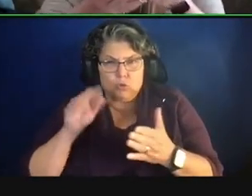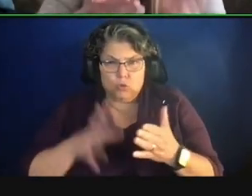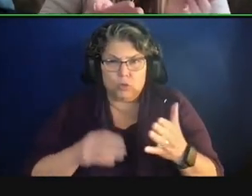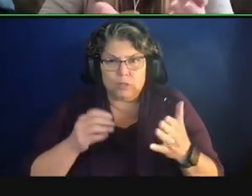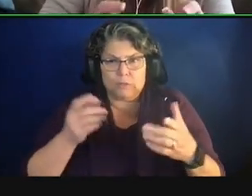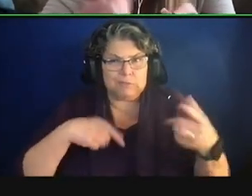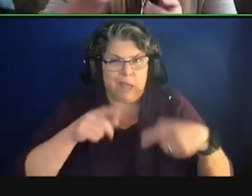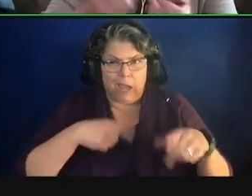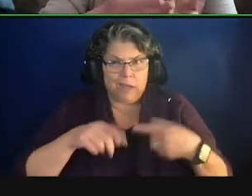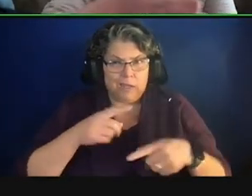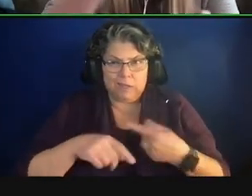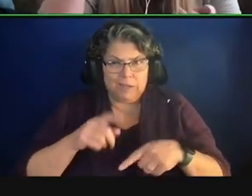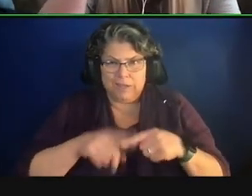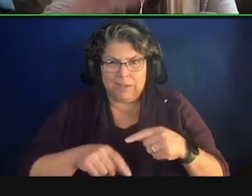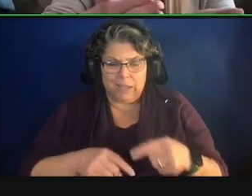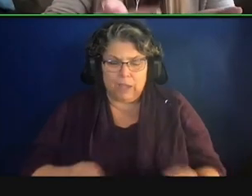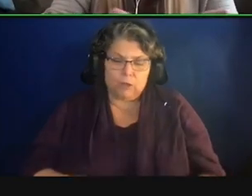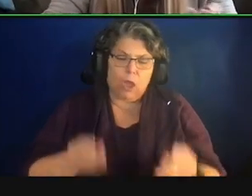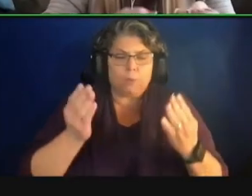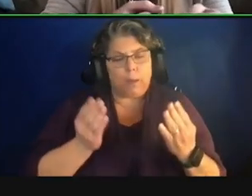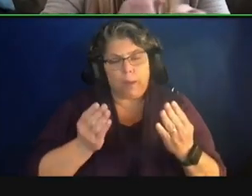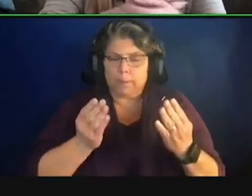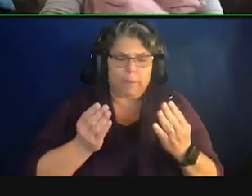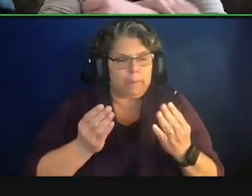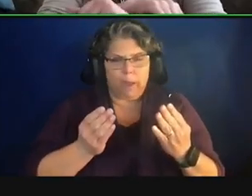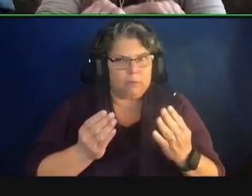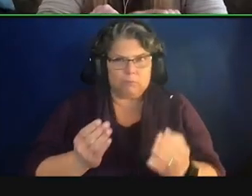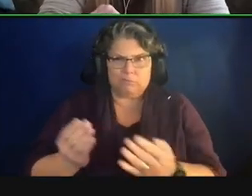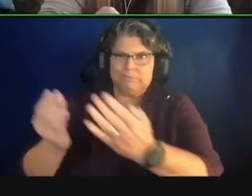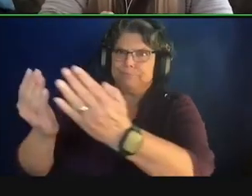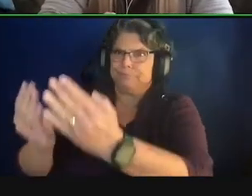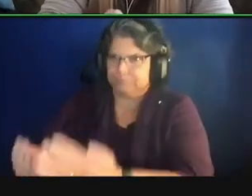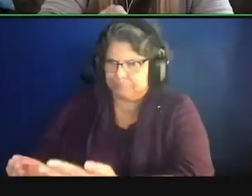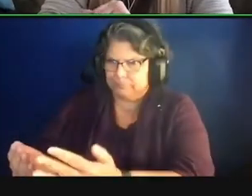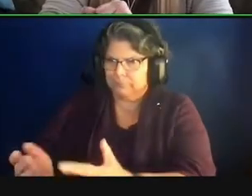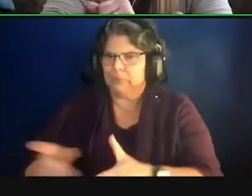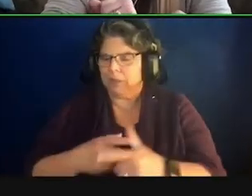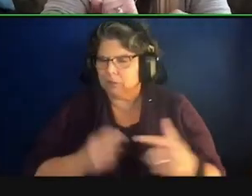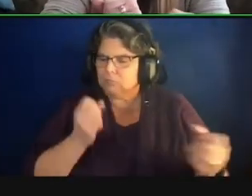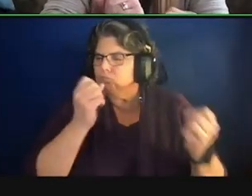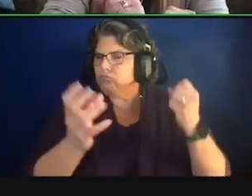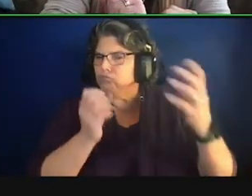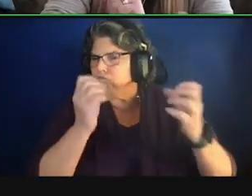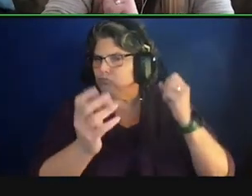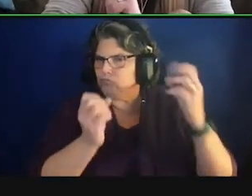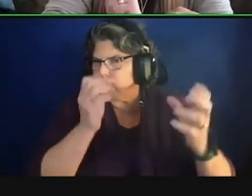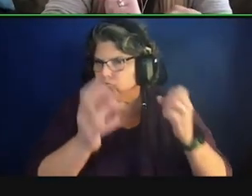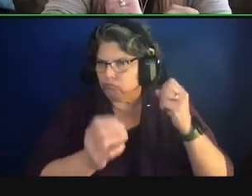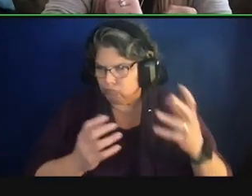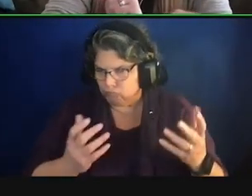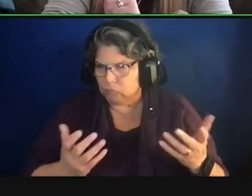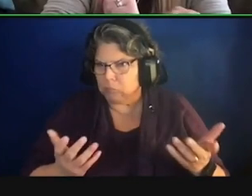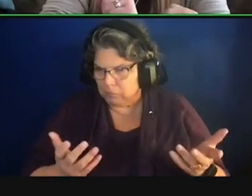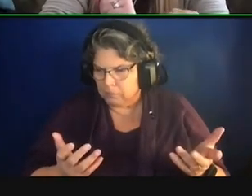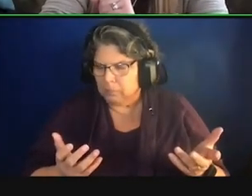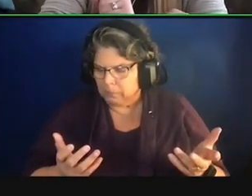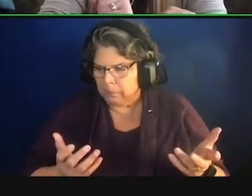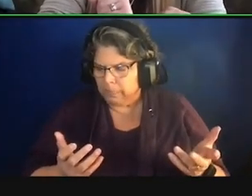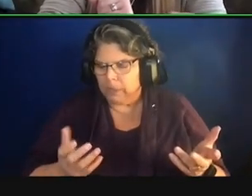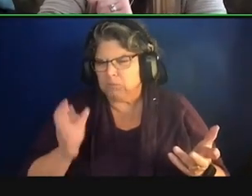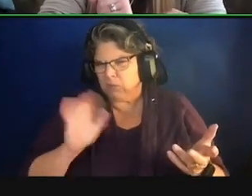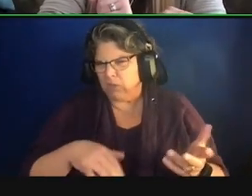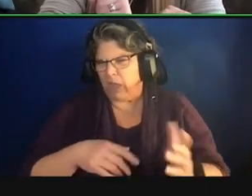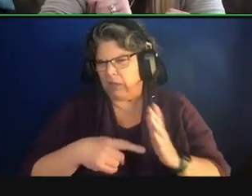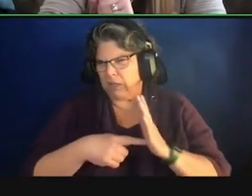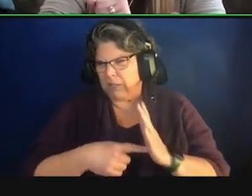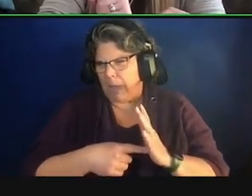wouldn't be holding their book. They would need something to support the book so that they can sign the book. So that would be an